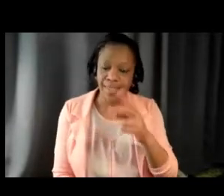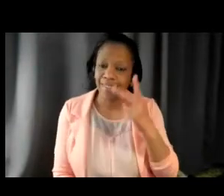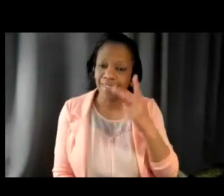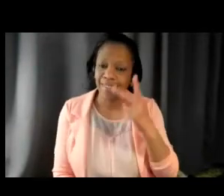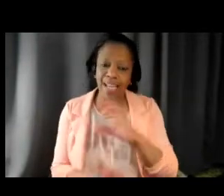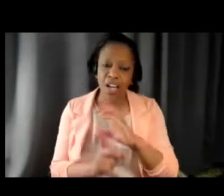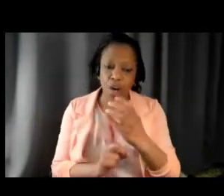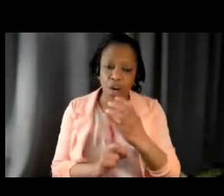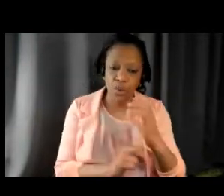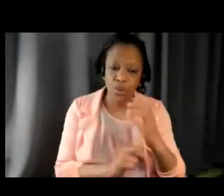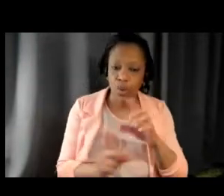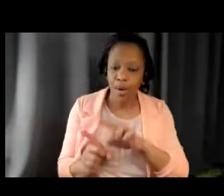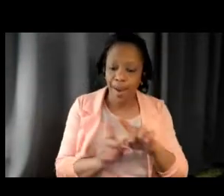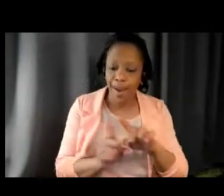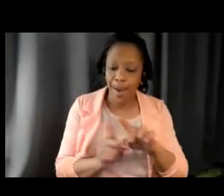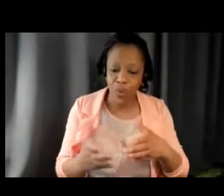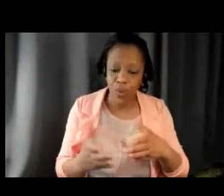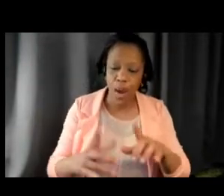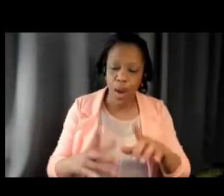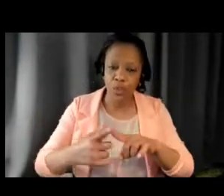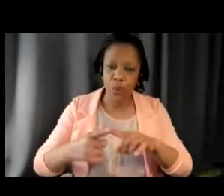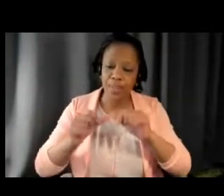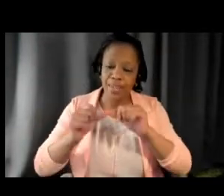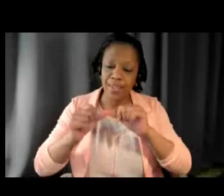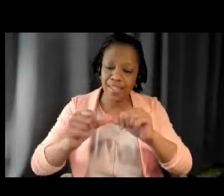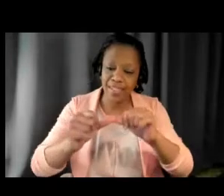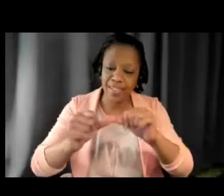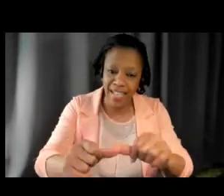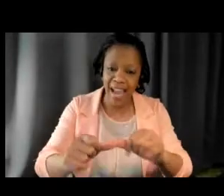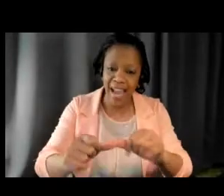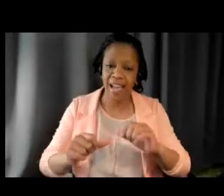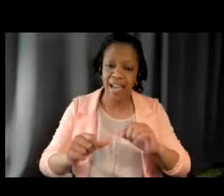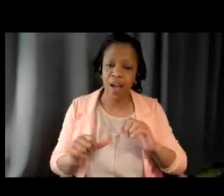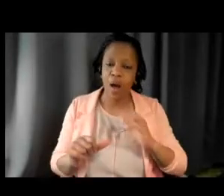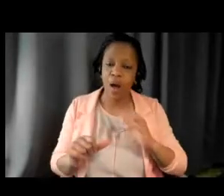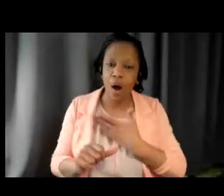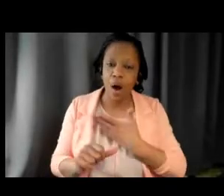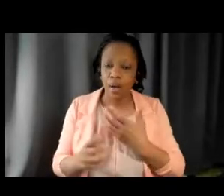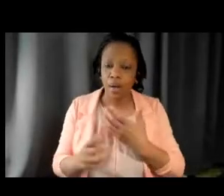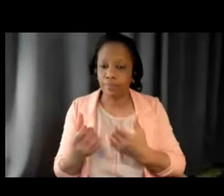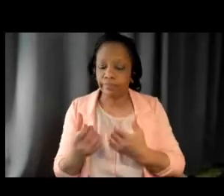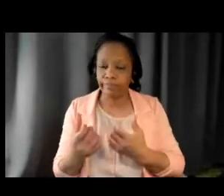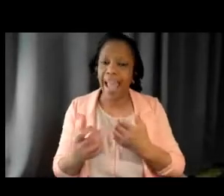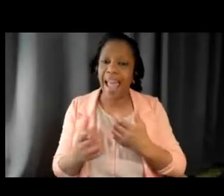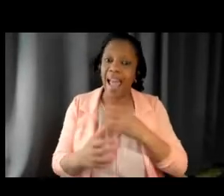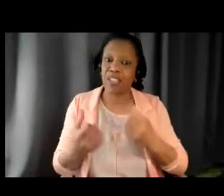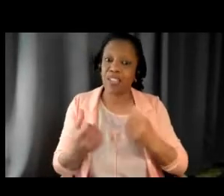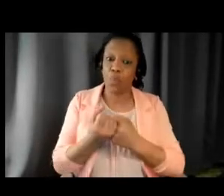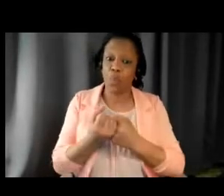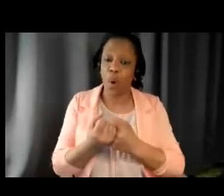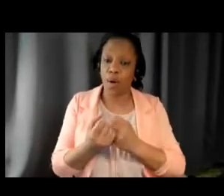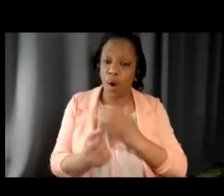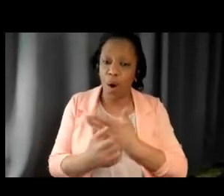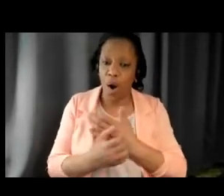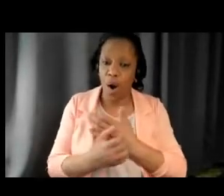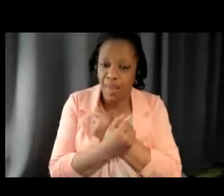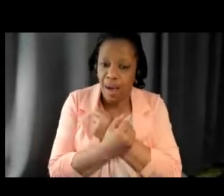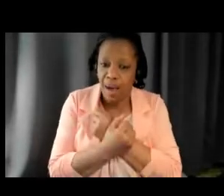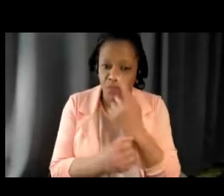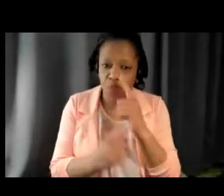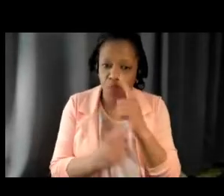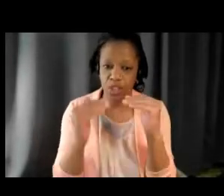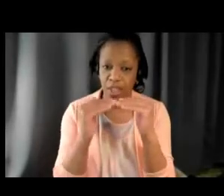and sustaining our resistance and our fight for love and justice and peace. And we started a grief